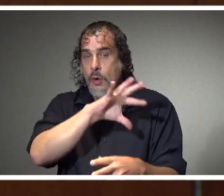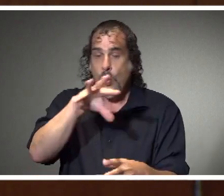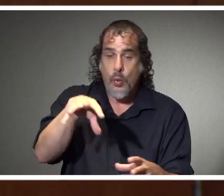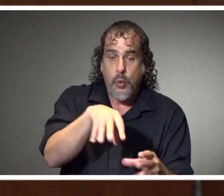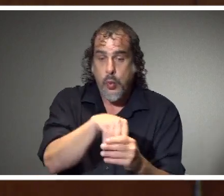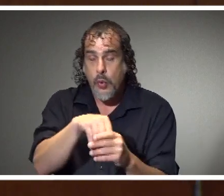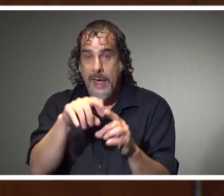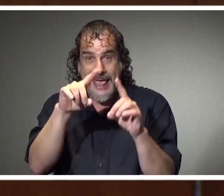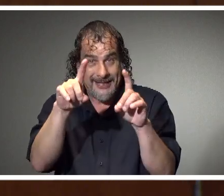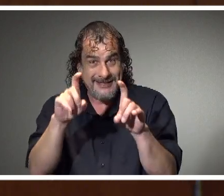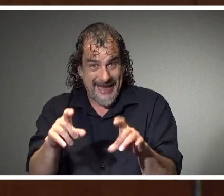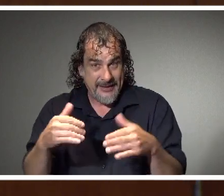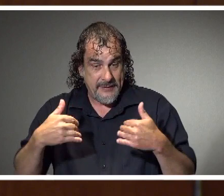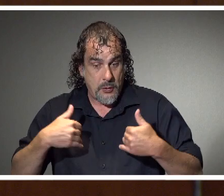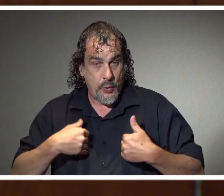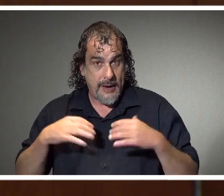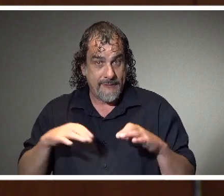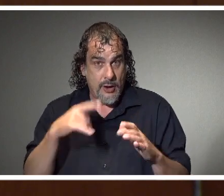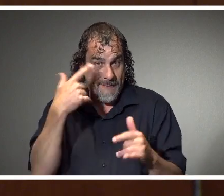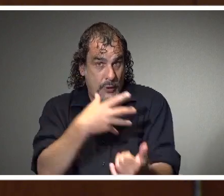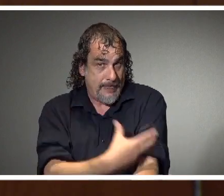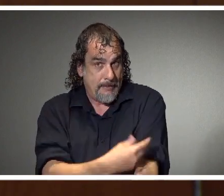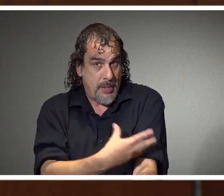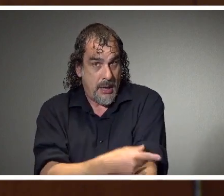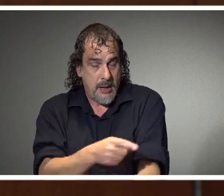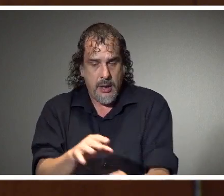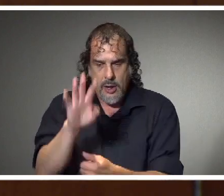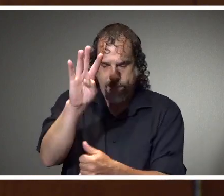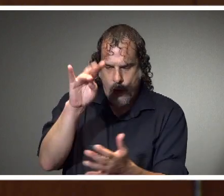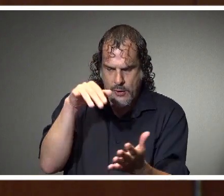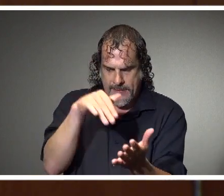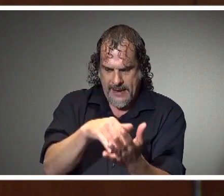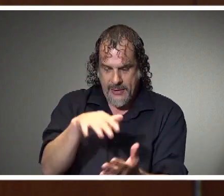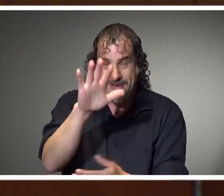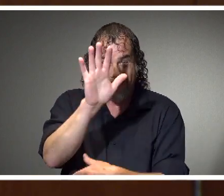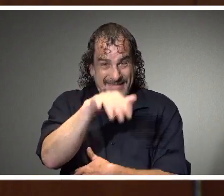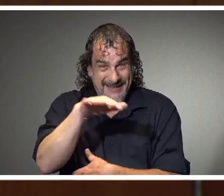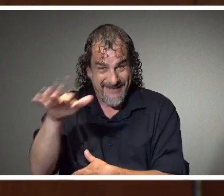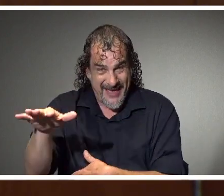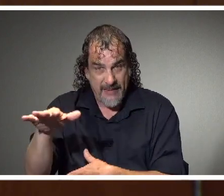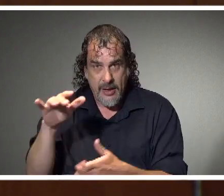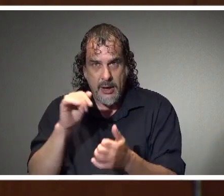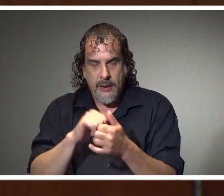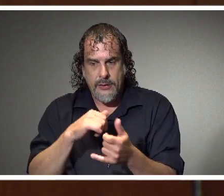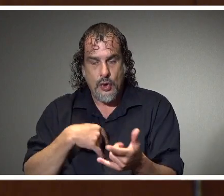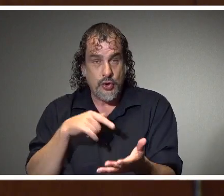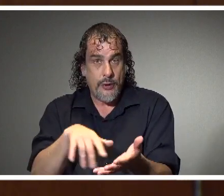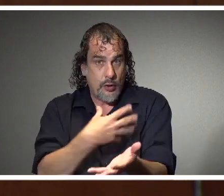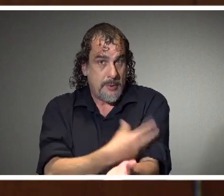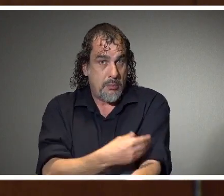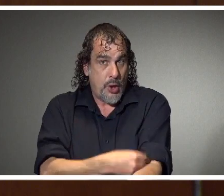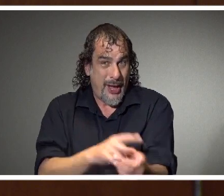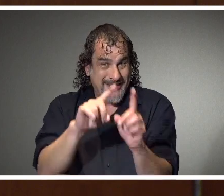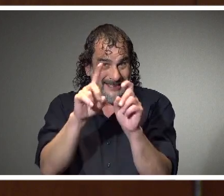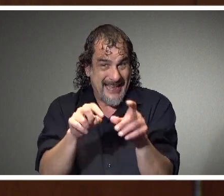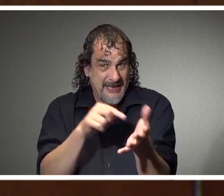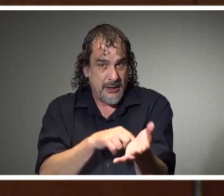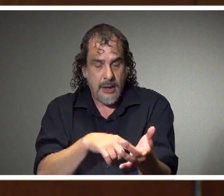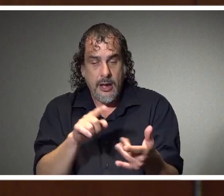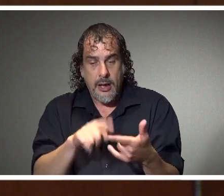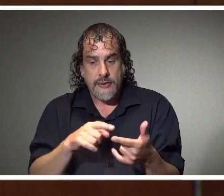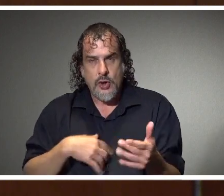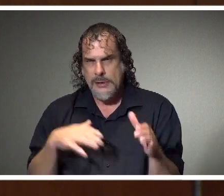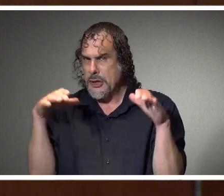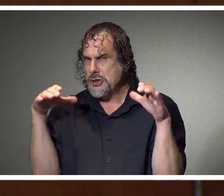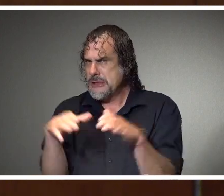tests that we have done, 4,055 are those serology tests. So a small minority are of